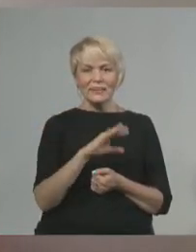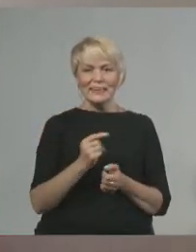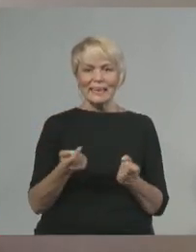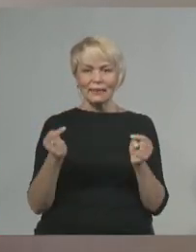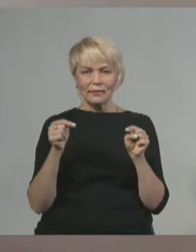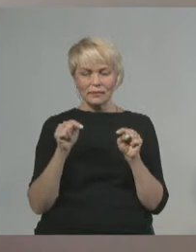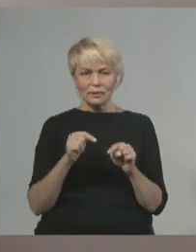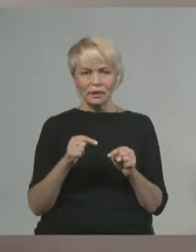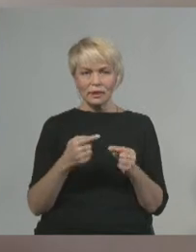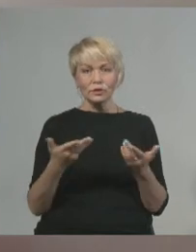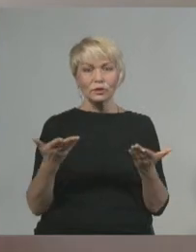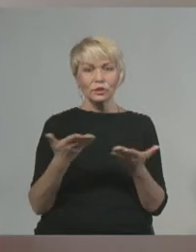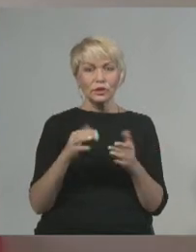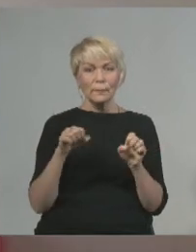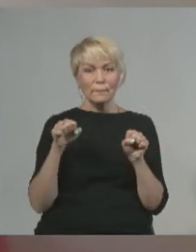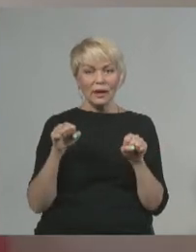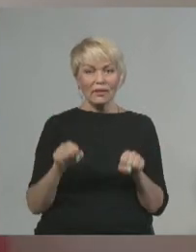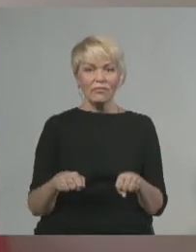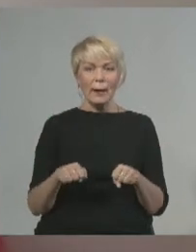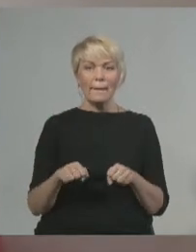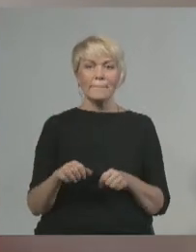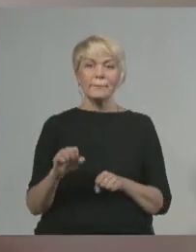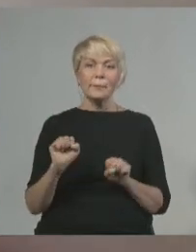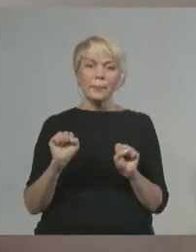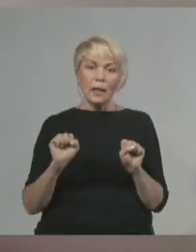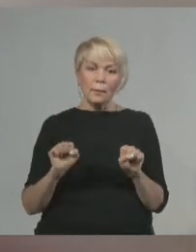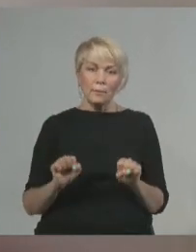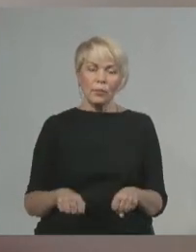all those whose rights